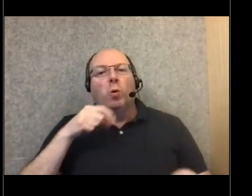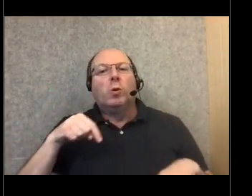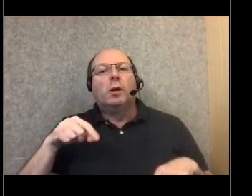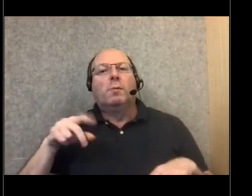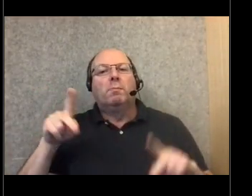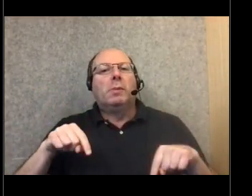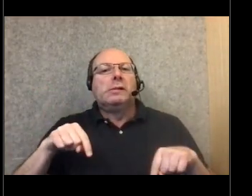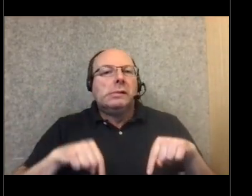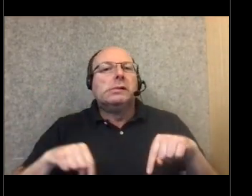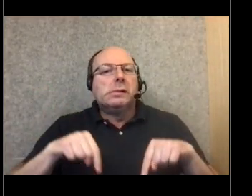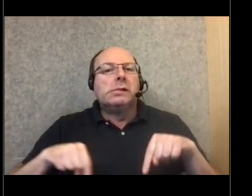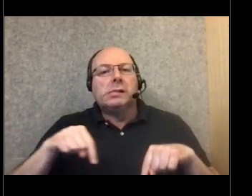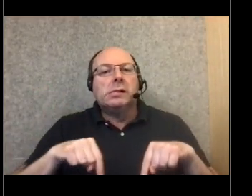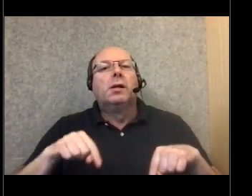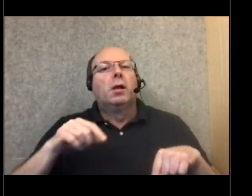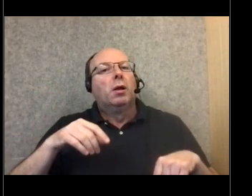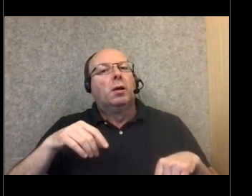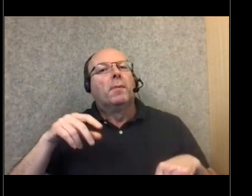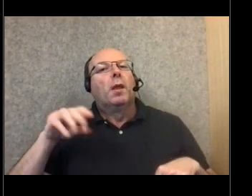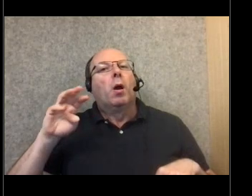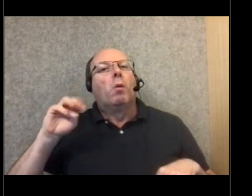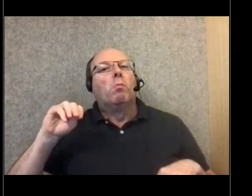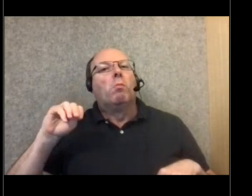people who can climb stairs.